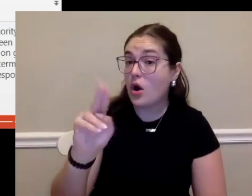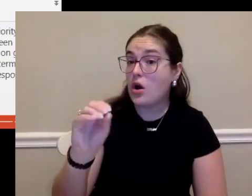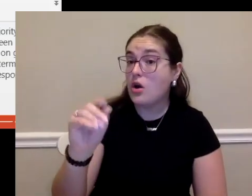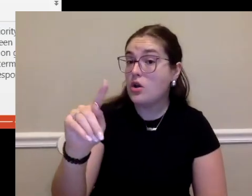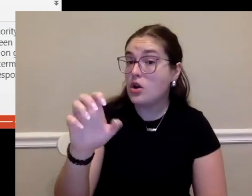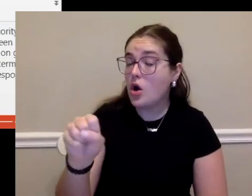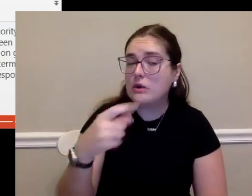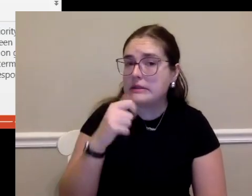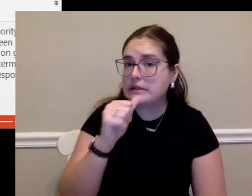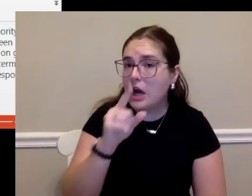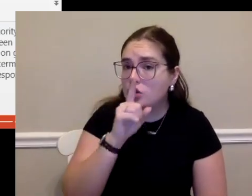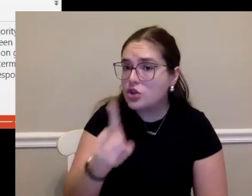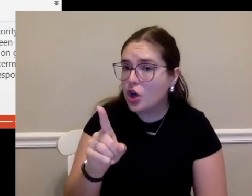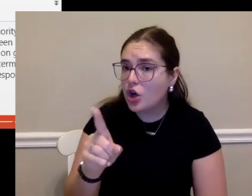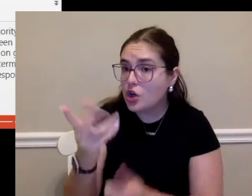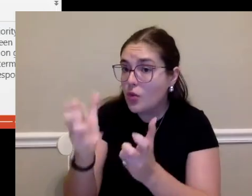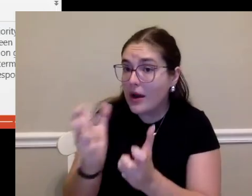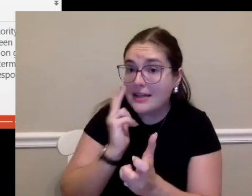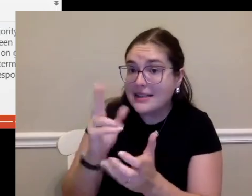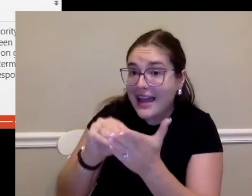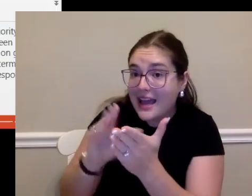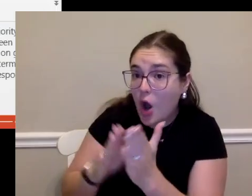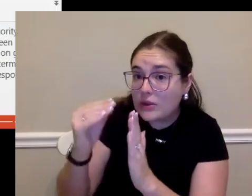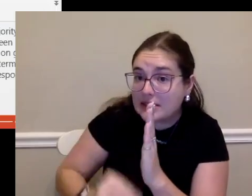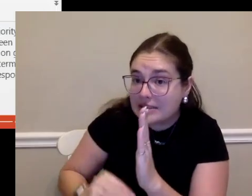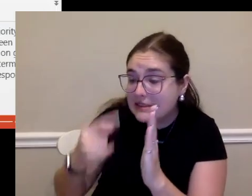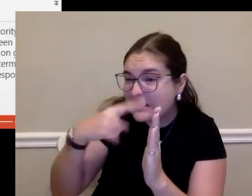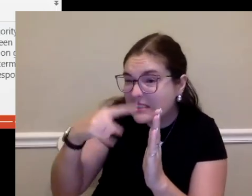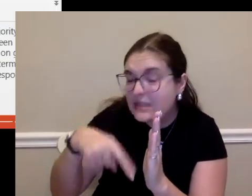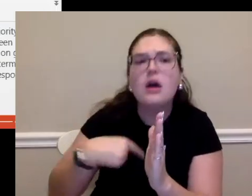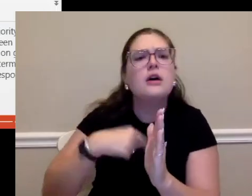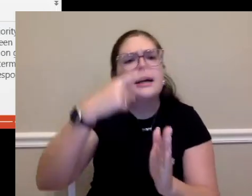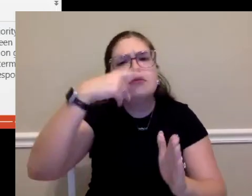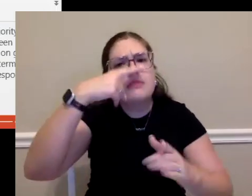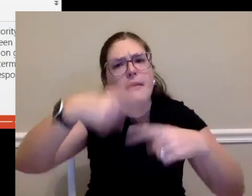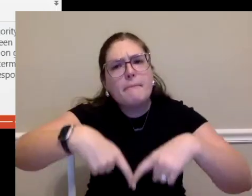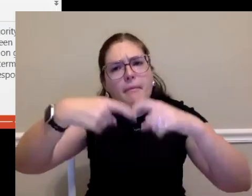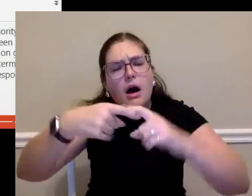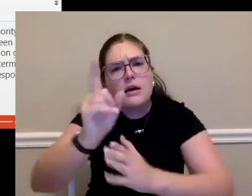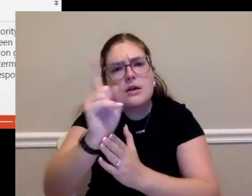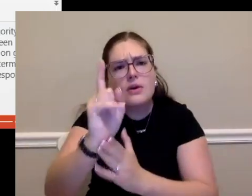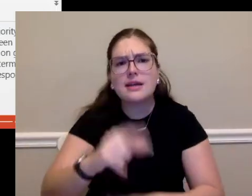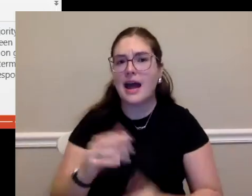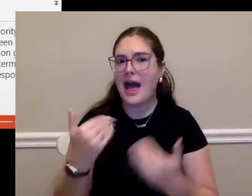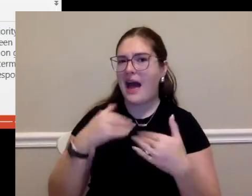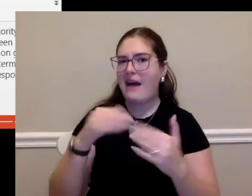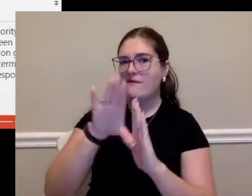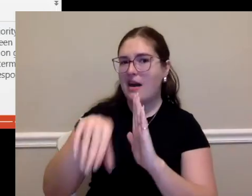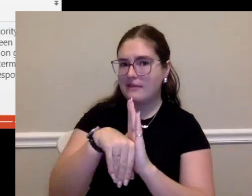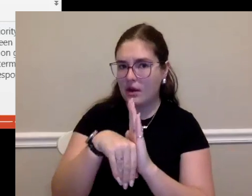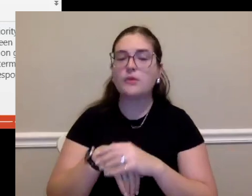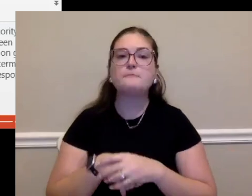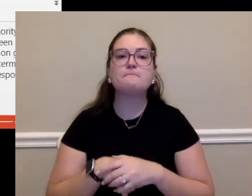you were intended for us to see your notes. And I just wanted for you to pause for a second. We Sure. still have half an hour. I